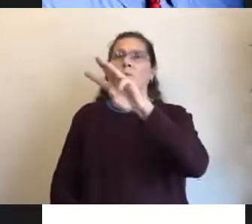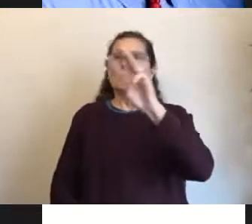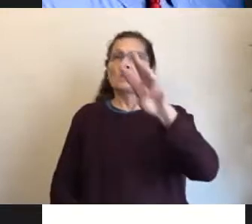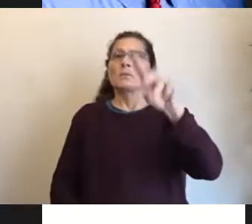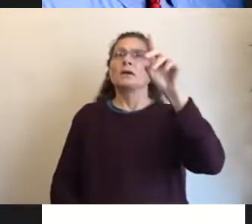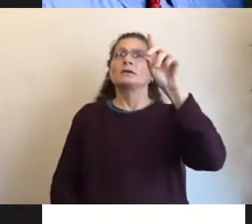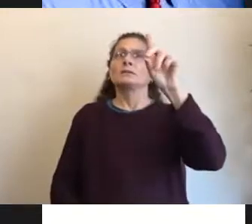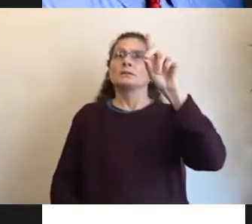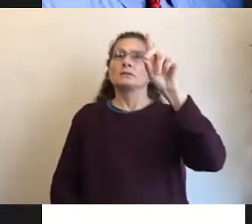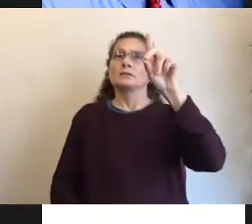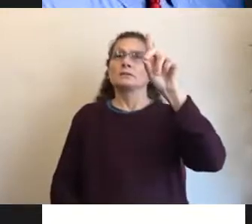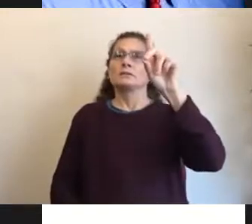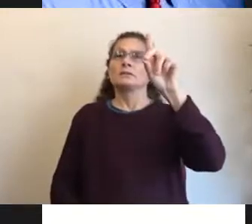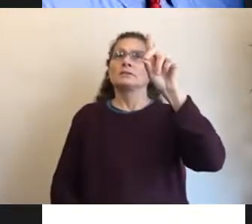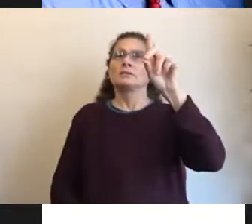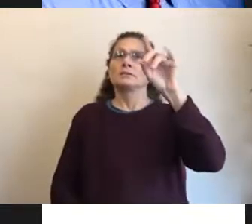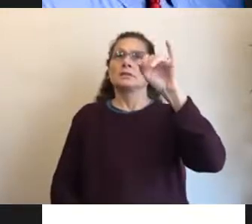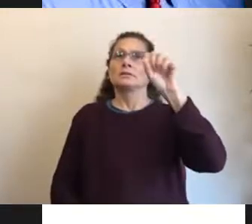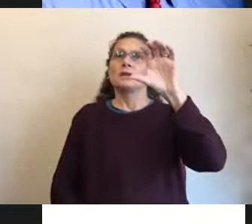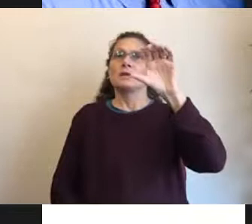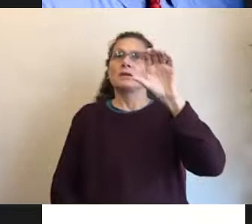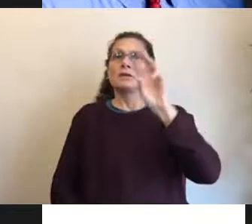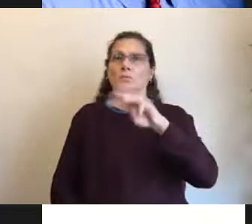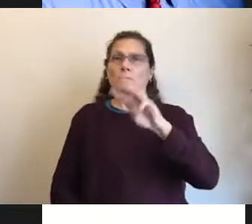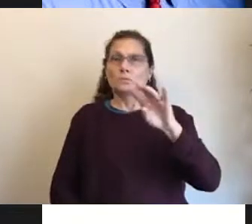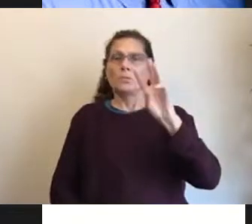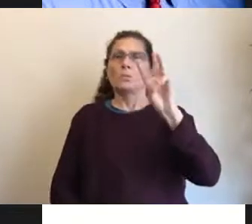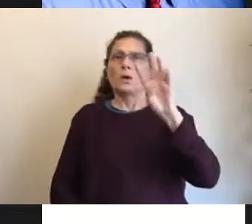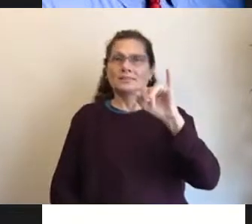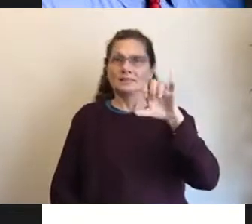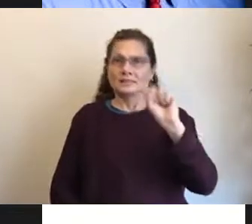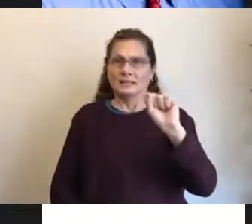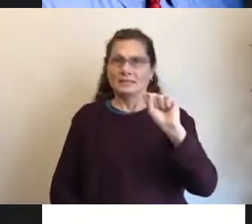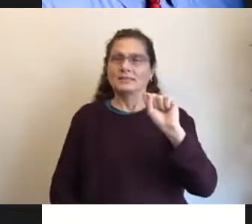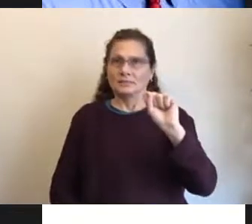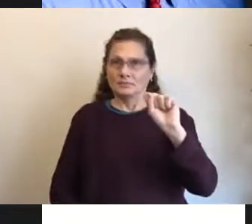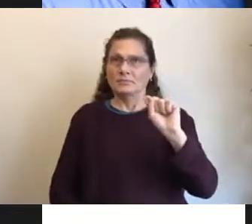WISCOVERED.com. And that's for more information. Thank you.